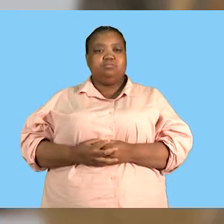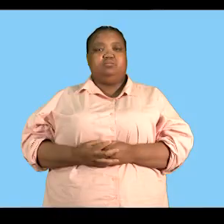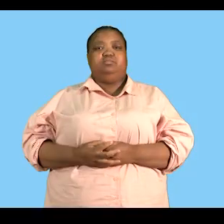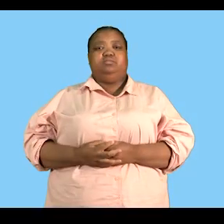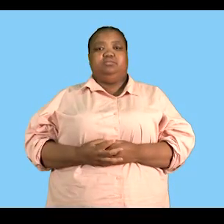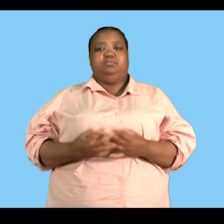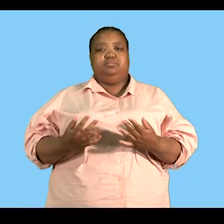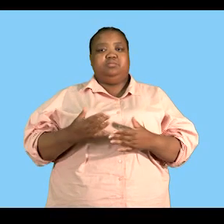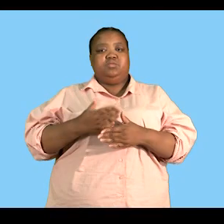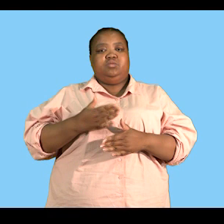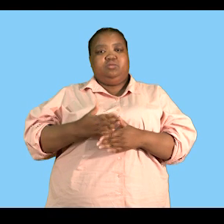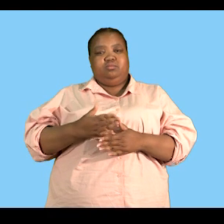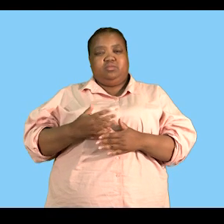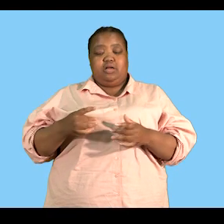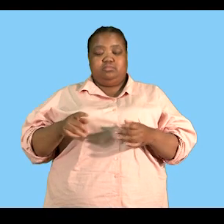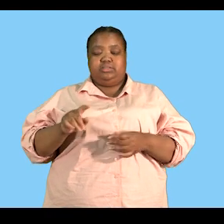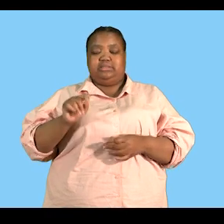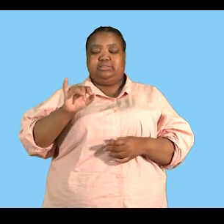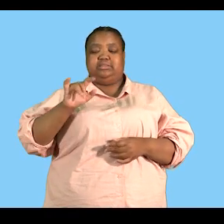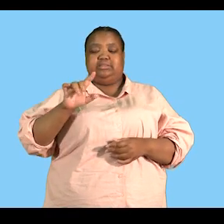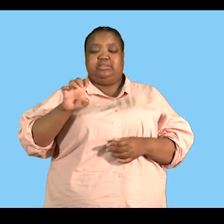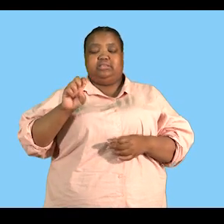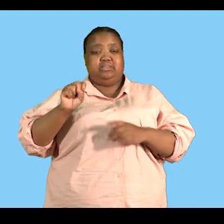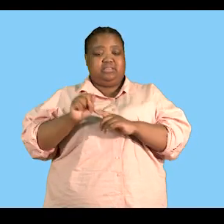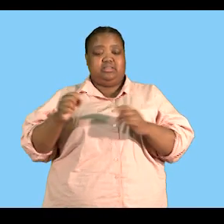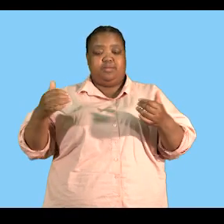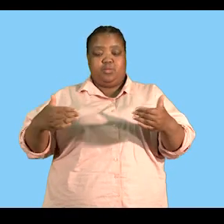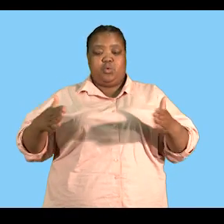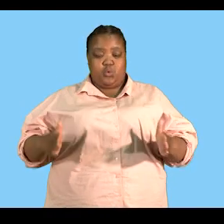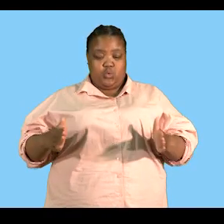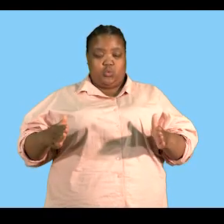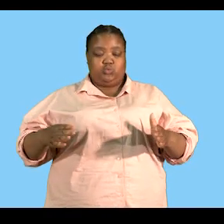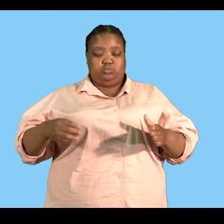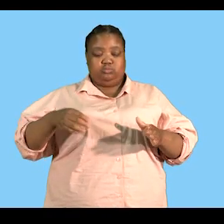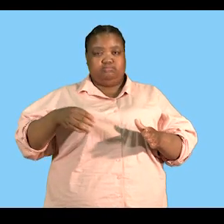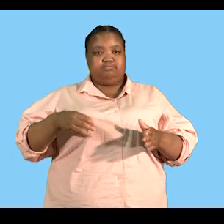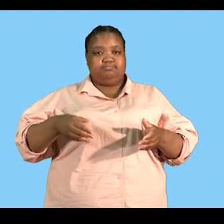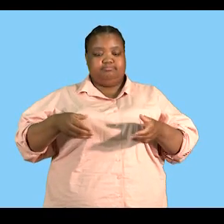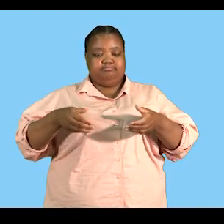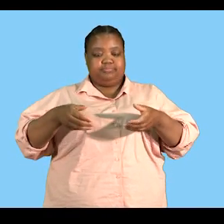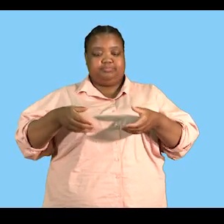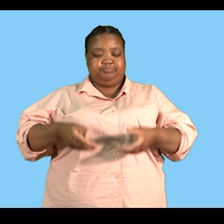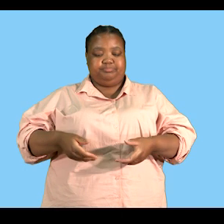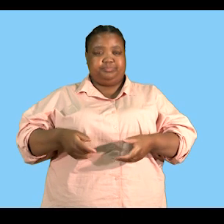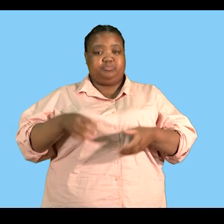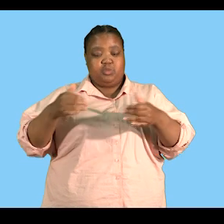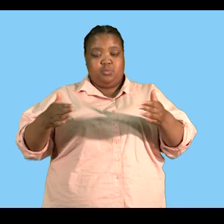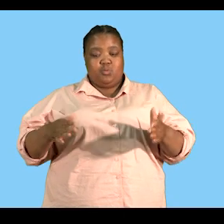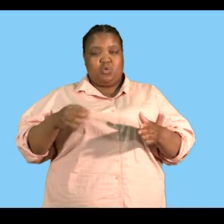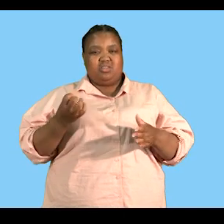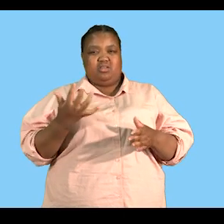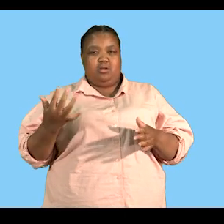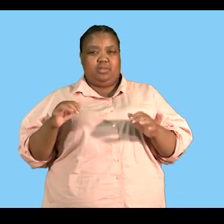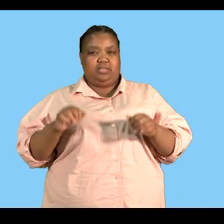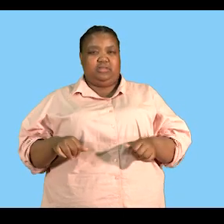Calculate the number of tiles packed in one box if the area of one tile is 0,36 meters